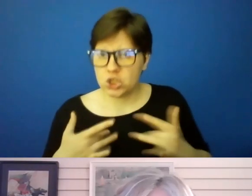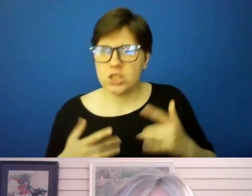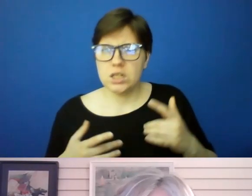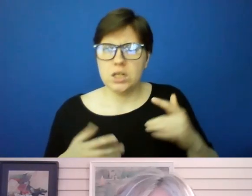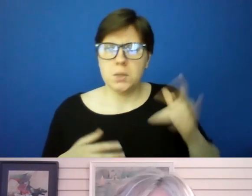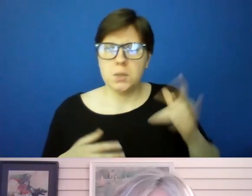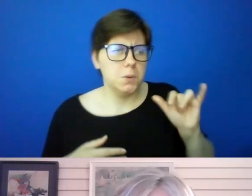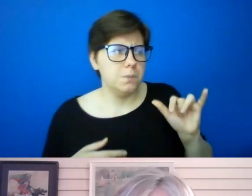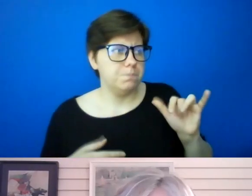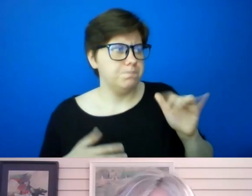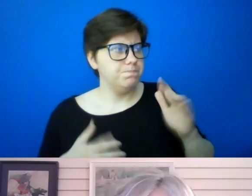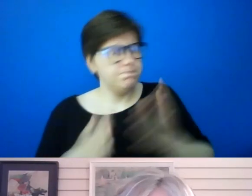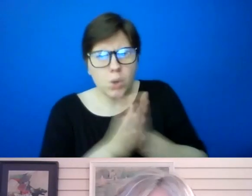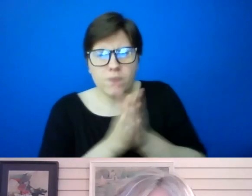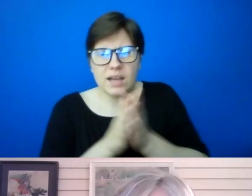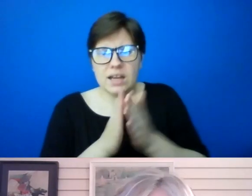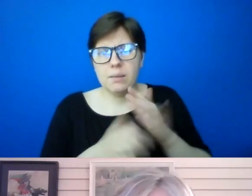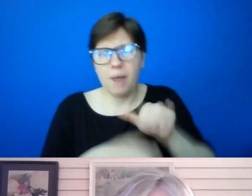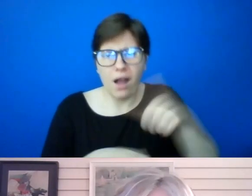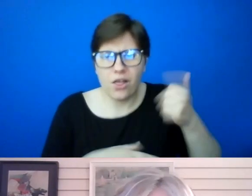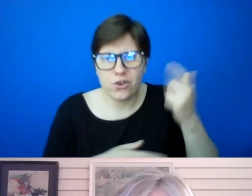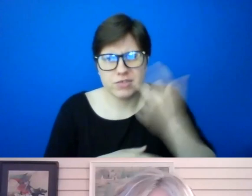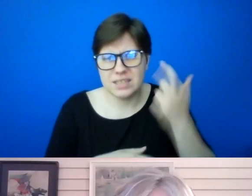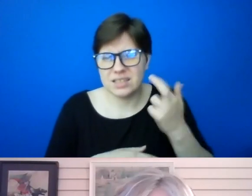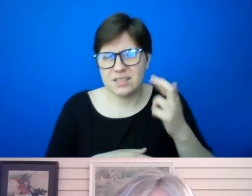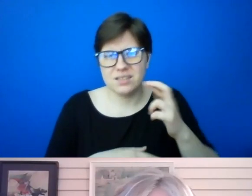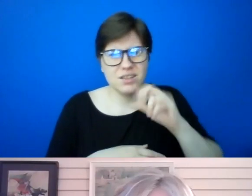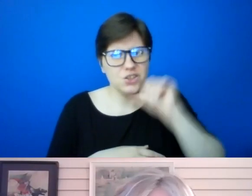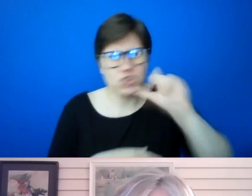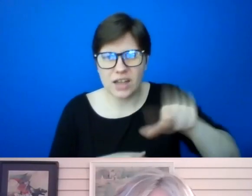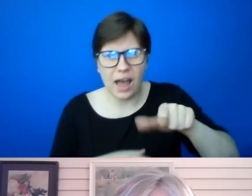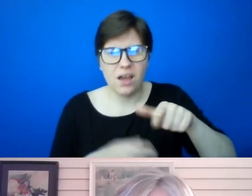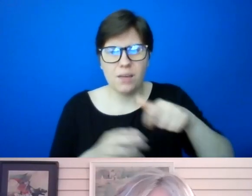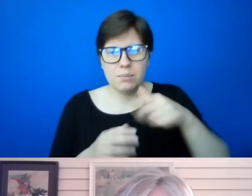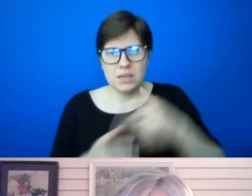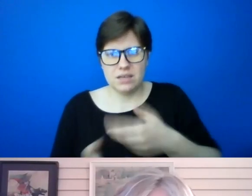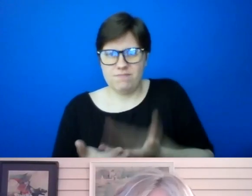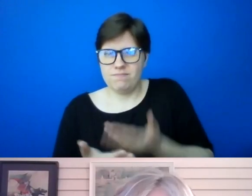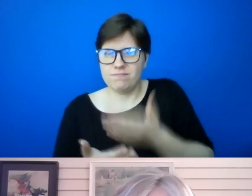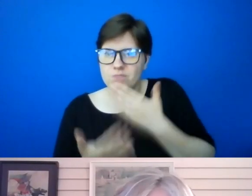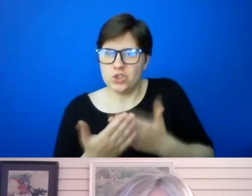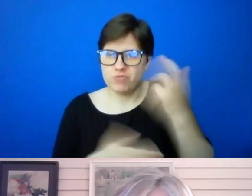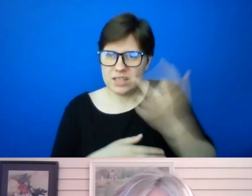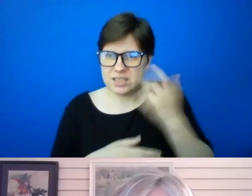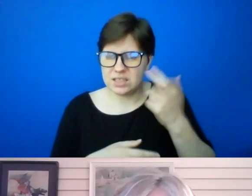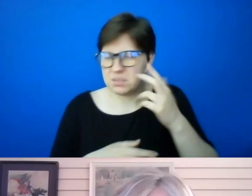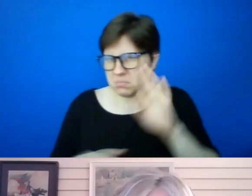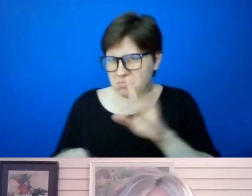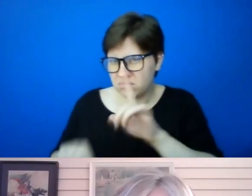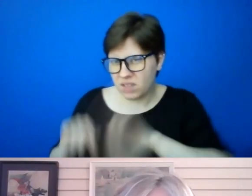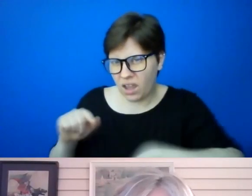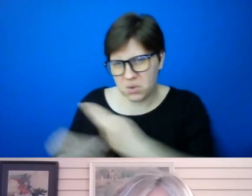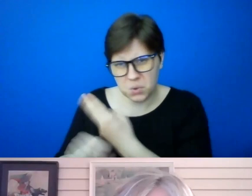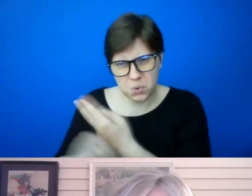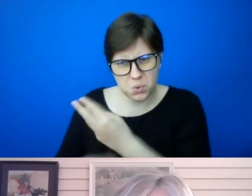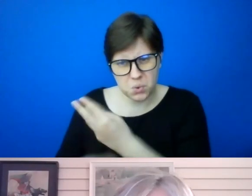are, motivated by incontinence or reasons that they shouldn't be motivated by, they can't, under your world, use